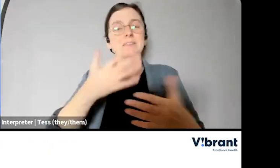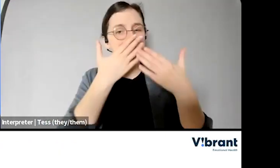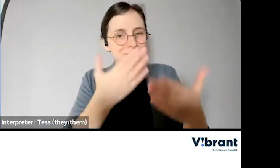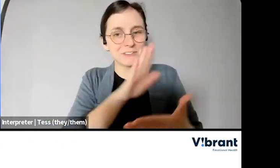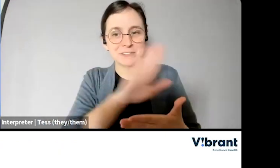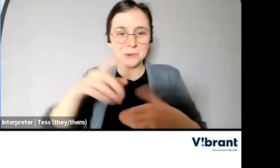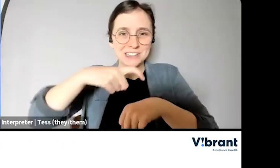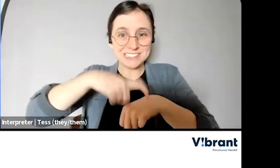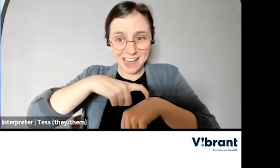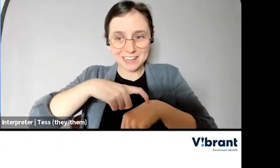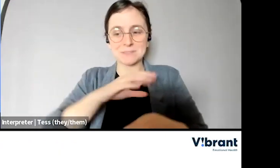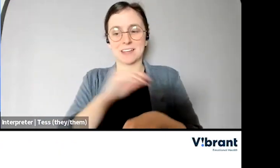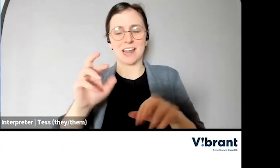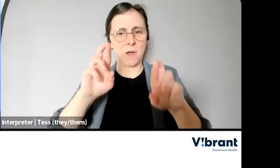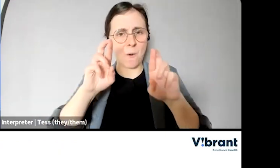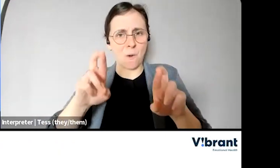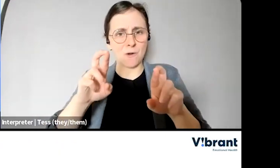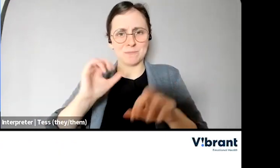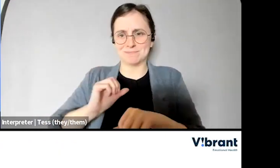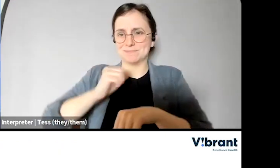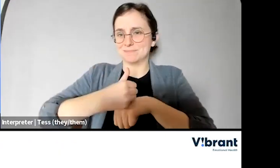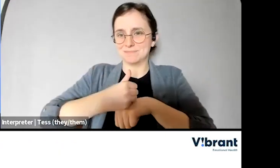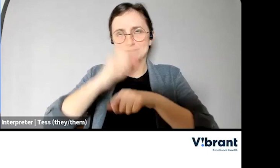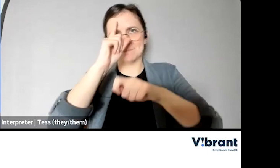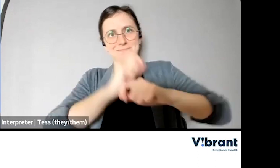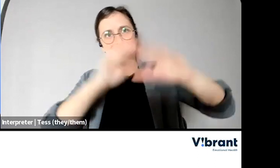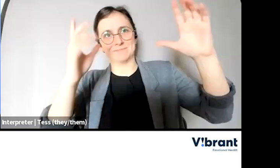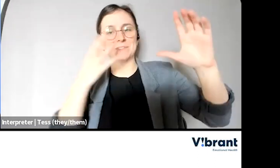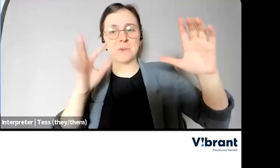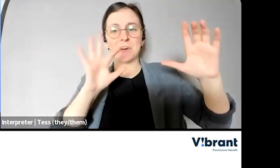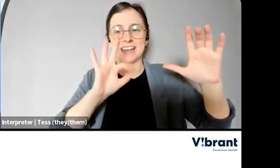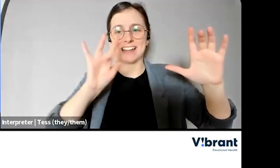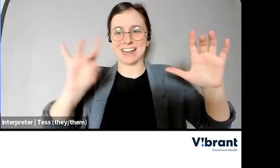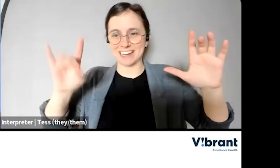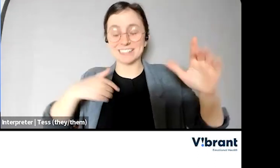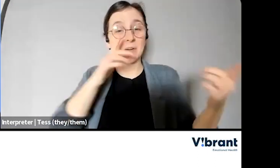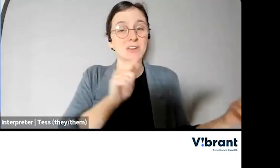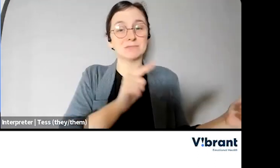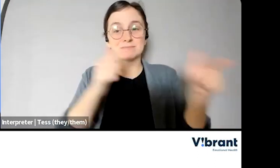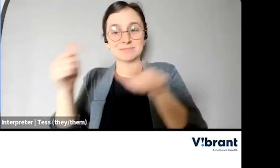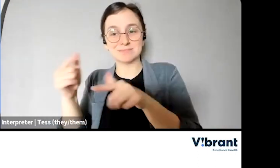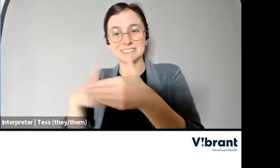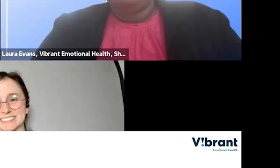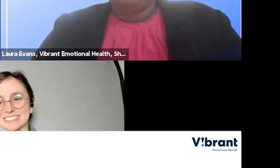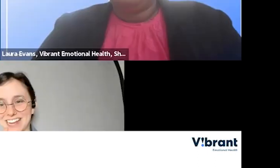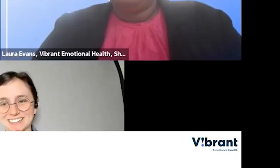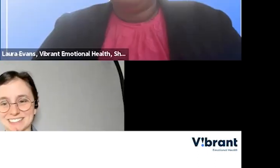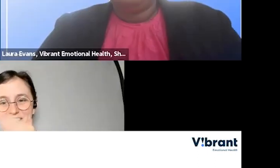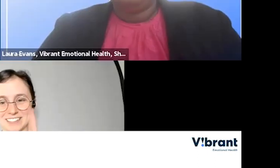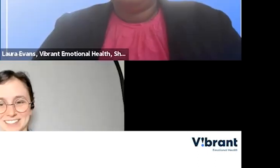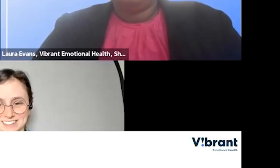and hopefully that has set the stage for the 988 Lifeline. And so I'll turn it over to my next colleague.